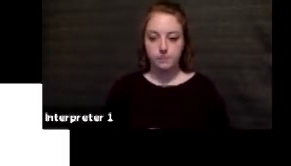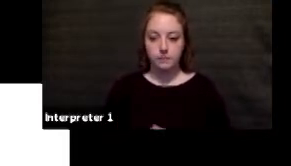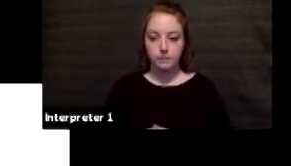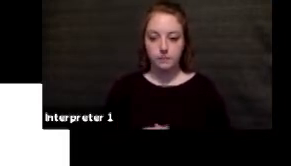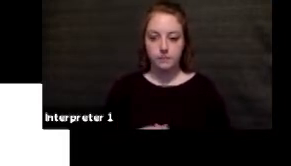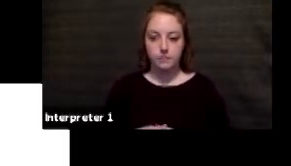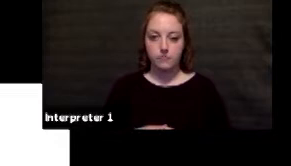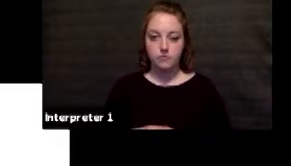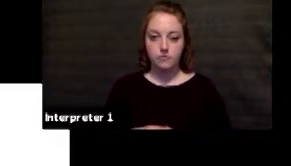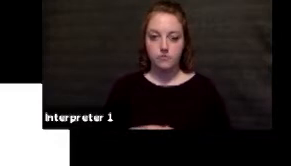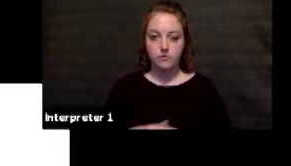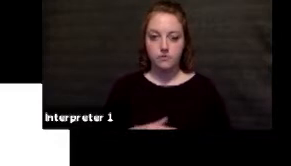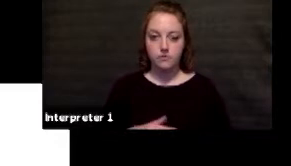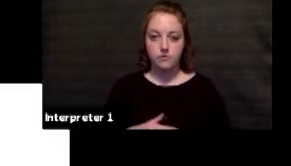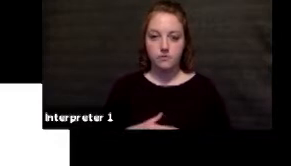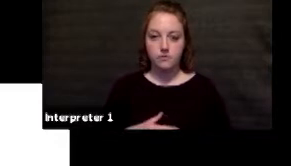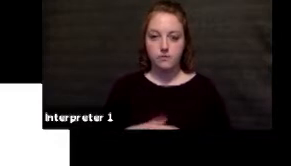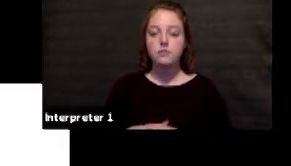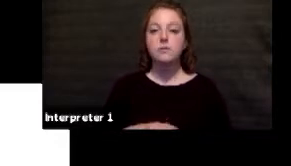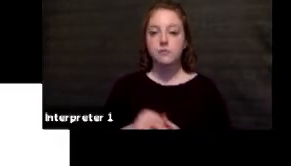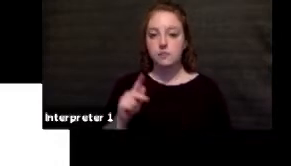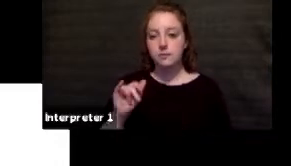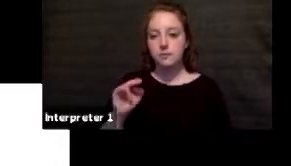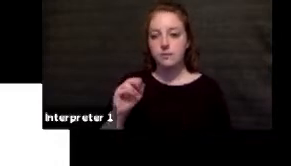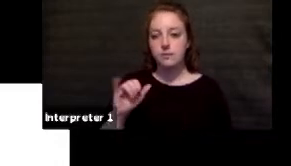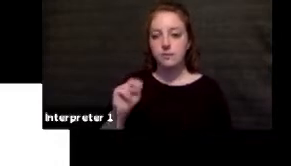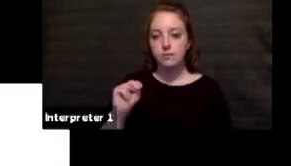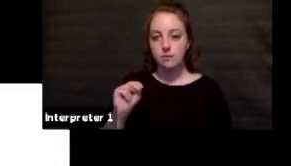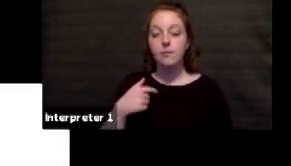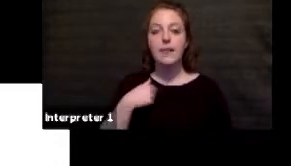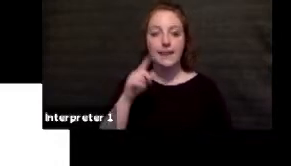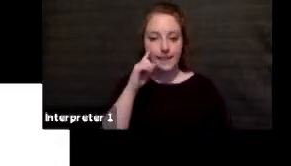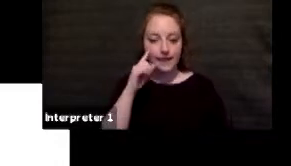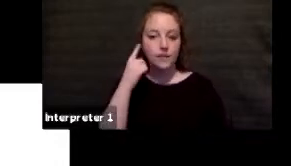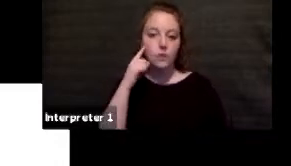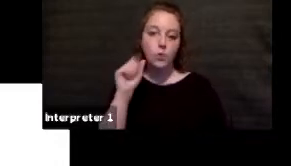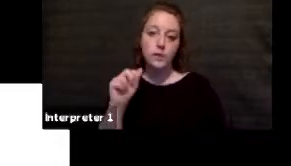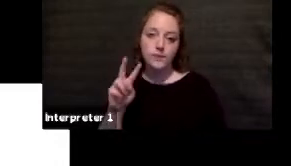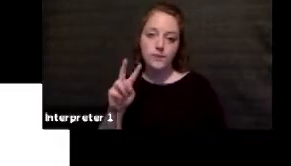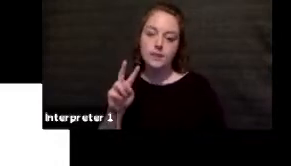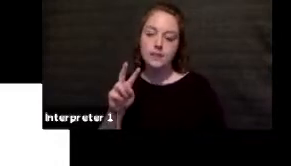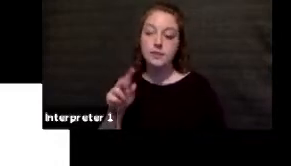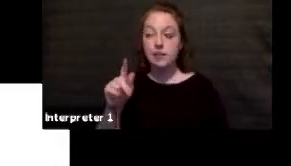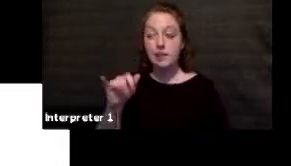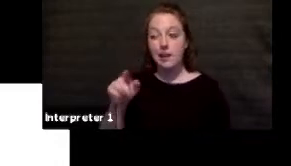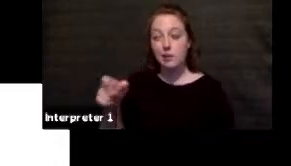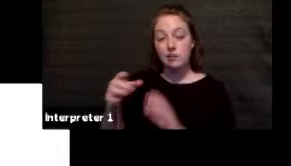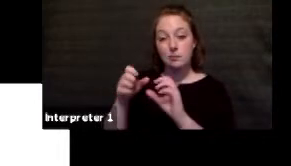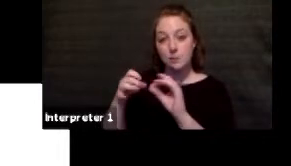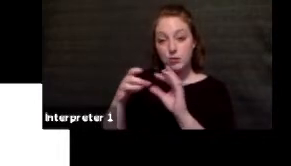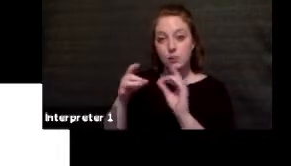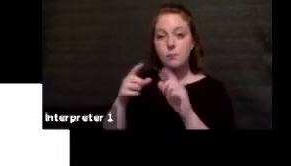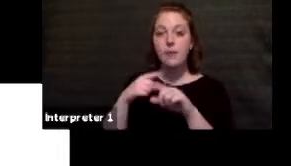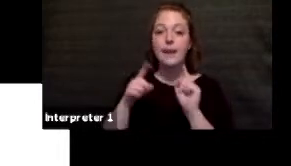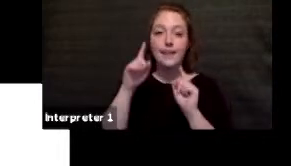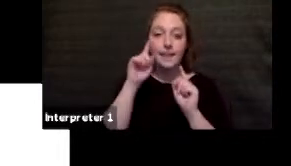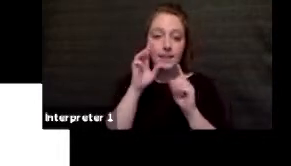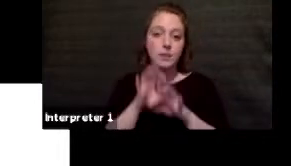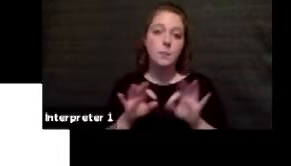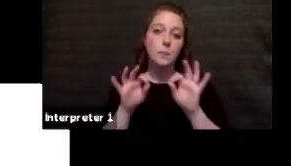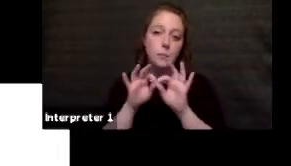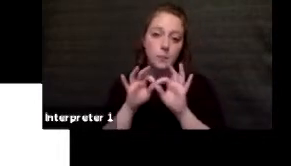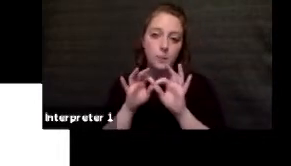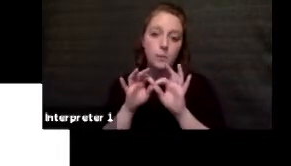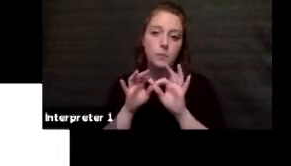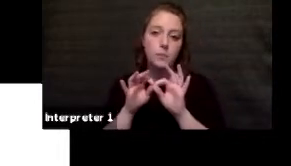Yeah, think we're Alta Vista. might be, and Kyle might want to chime in here, but it might be important for us to bring back some similar